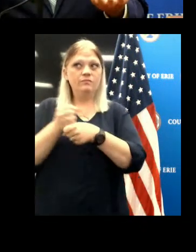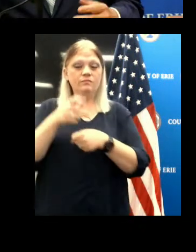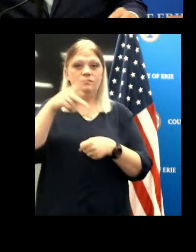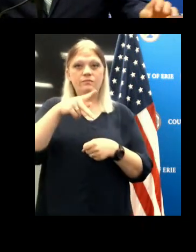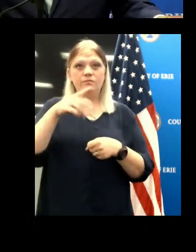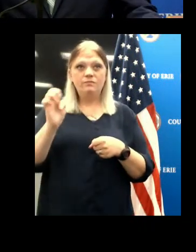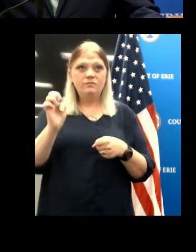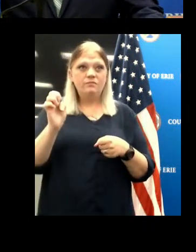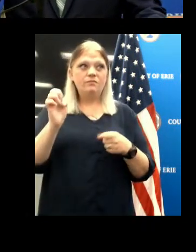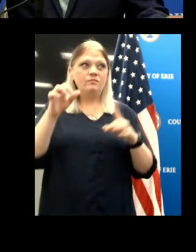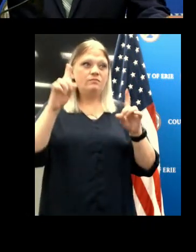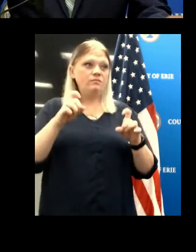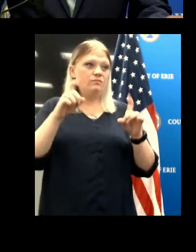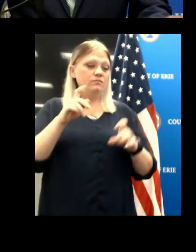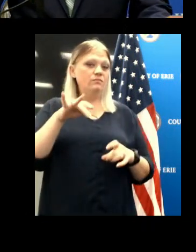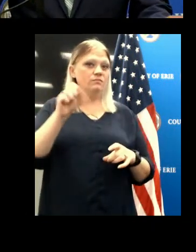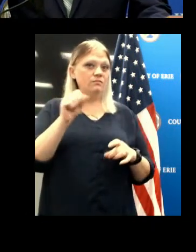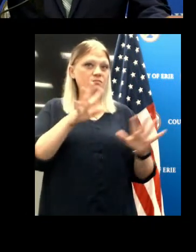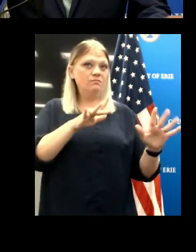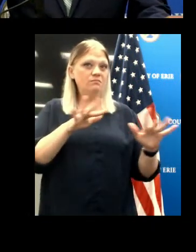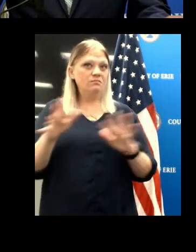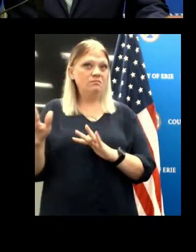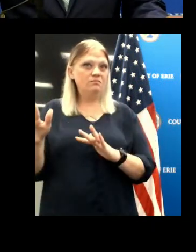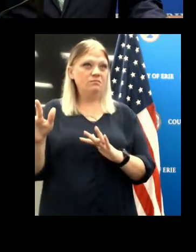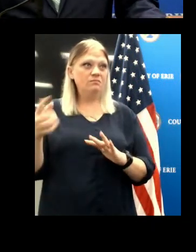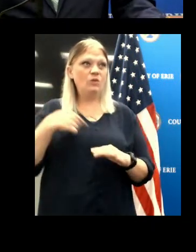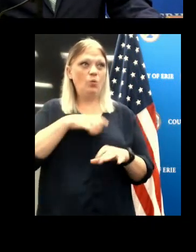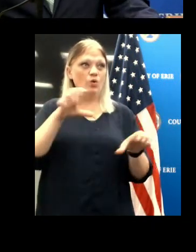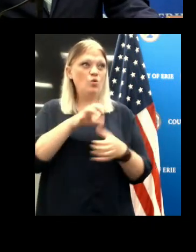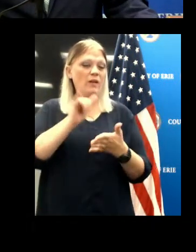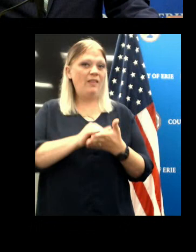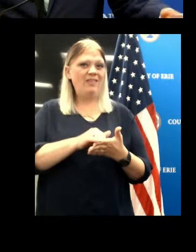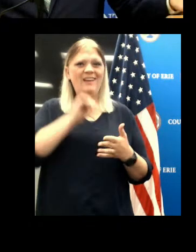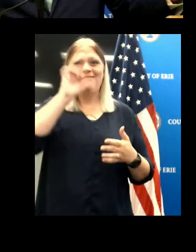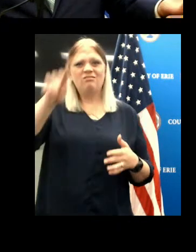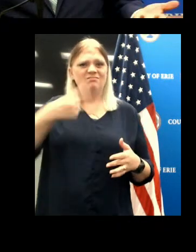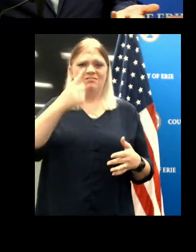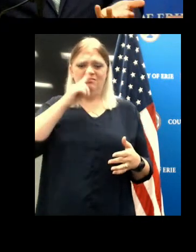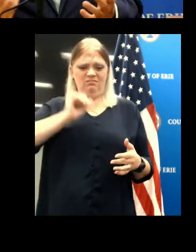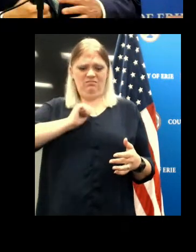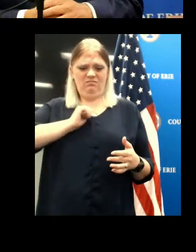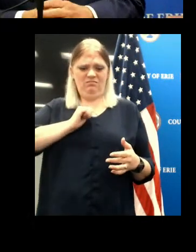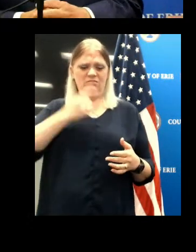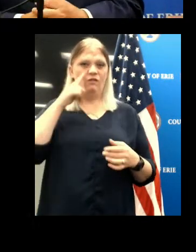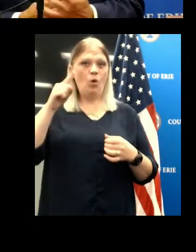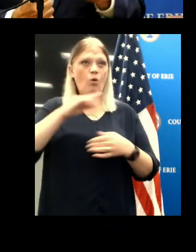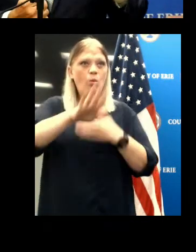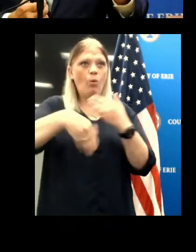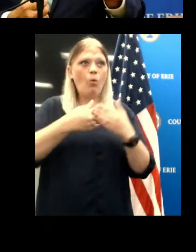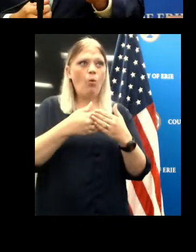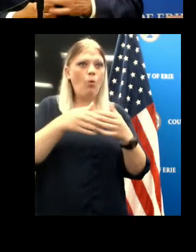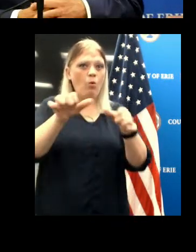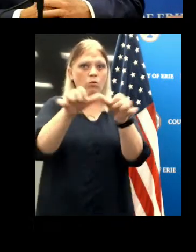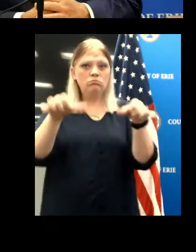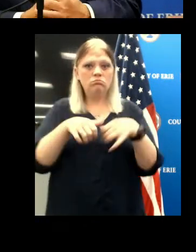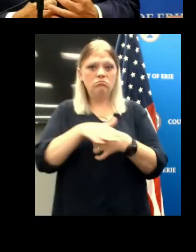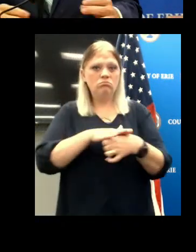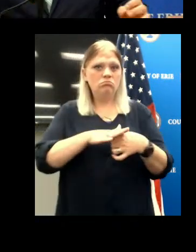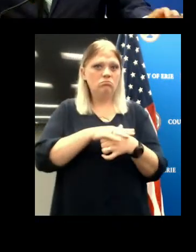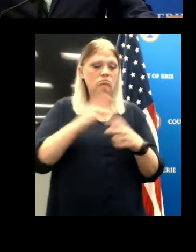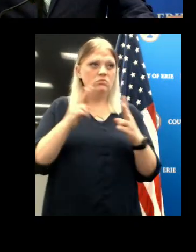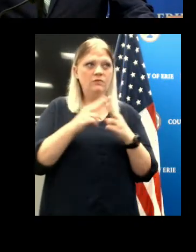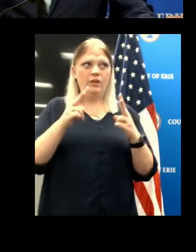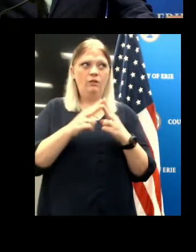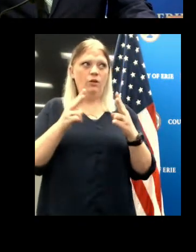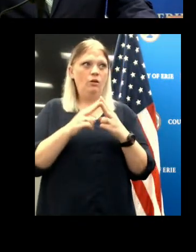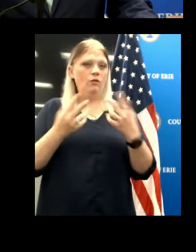PPE, the acquisition of testing kits and the like, we are doing it not only for ourselves, we're doing it for the region. And it's been a very, very, very